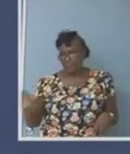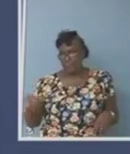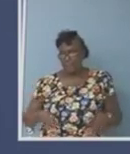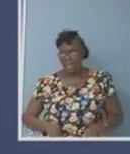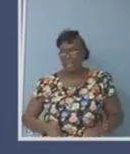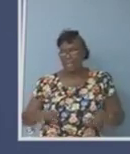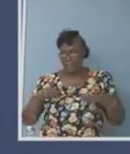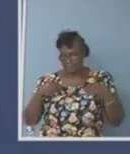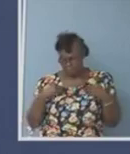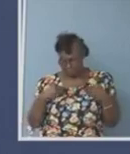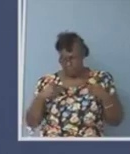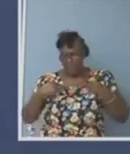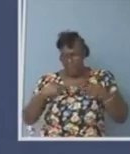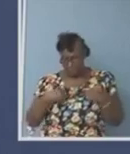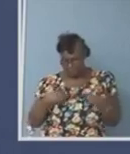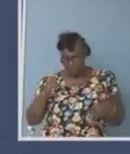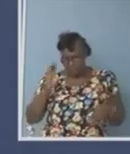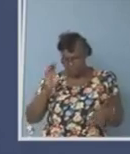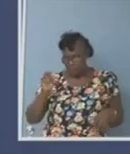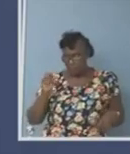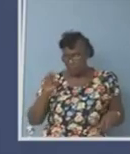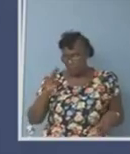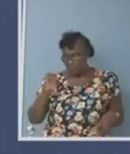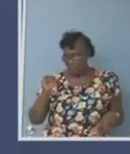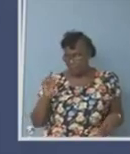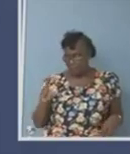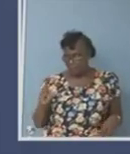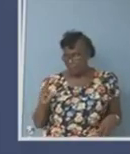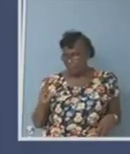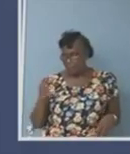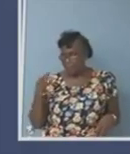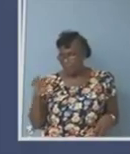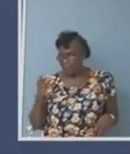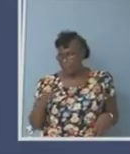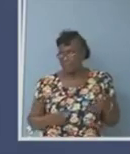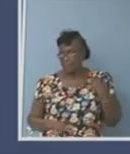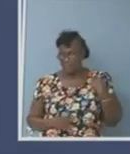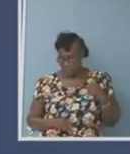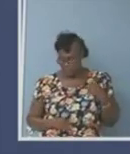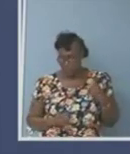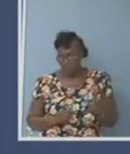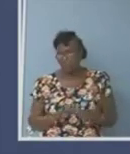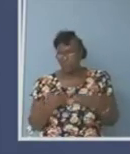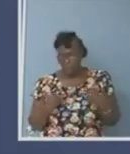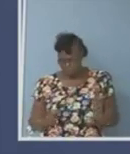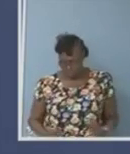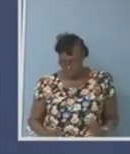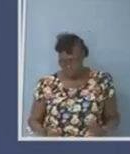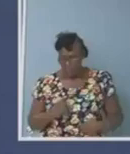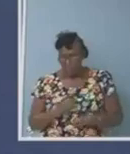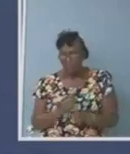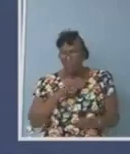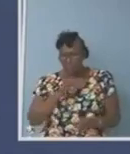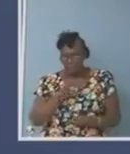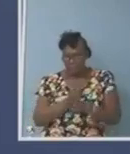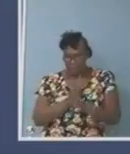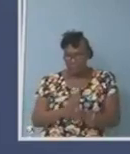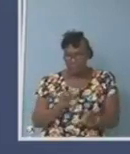of COVID-19 in Tobago at this point in time, and we want to ensure that we keep it that